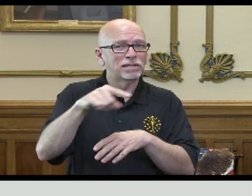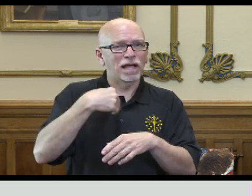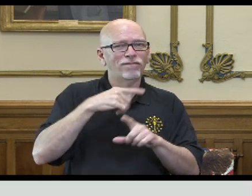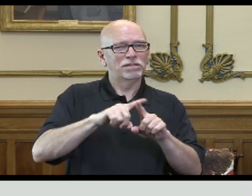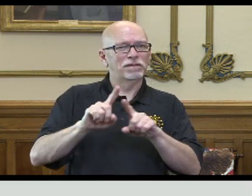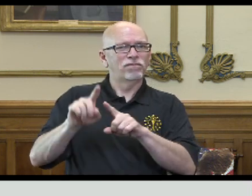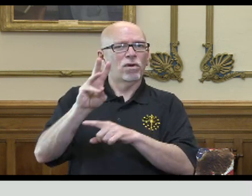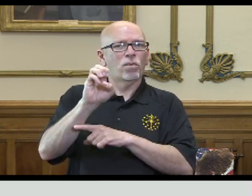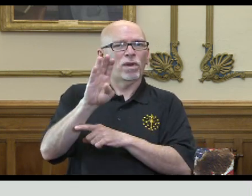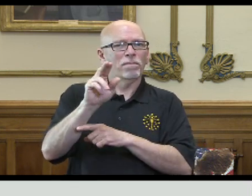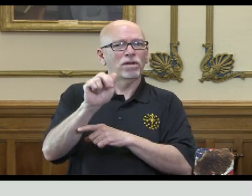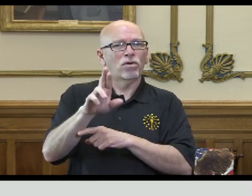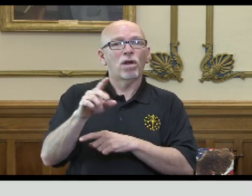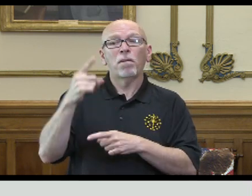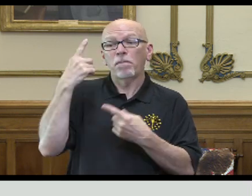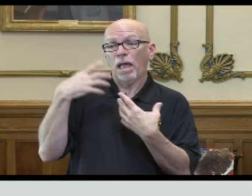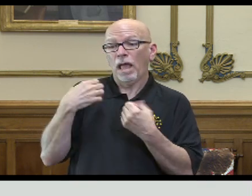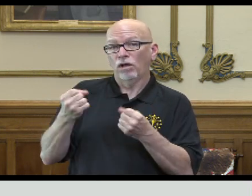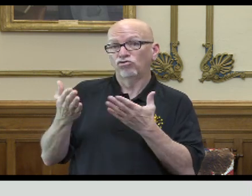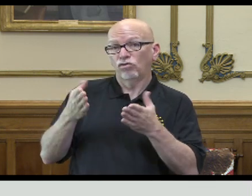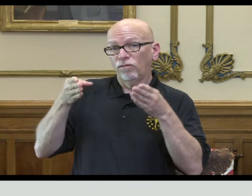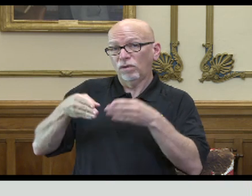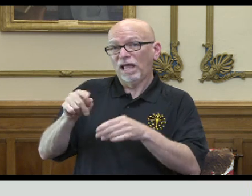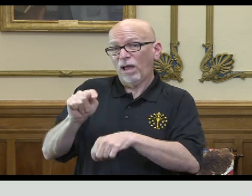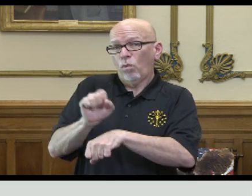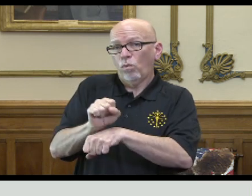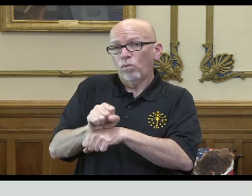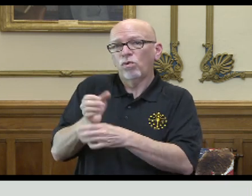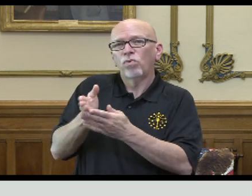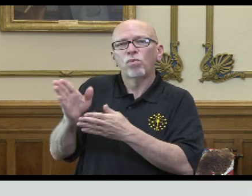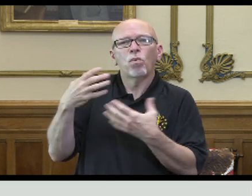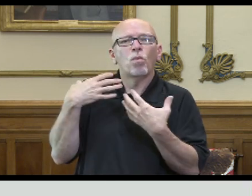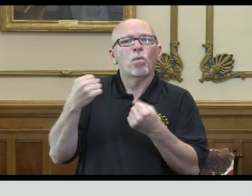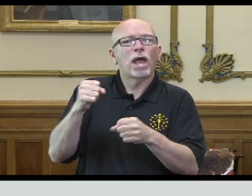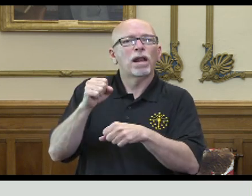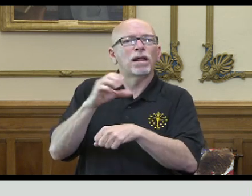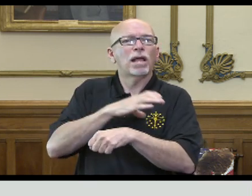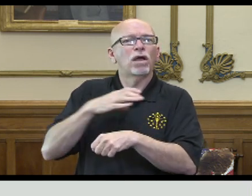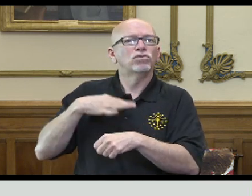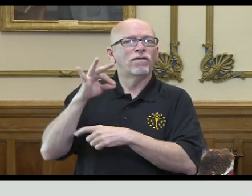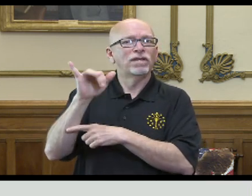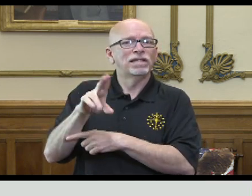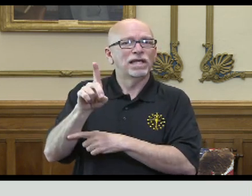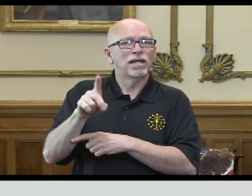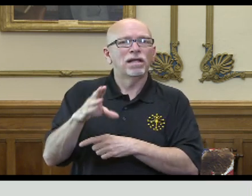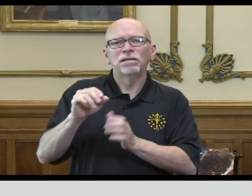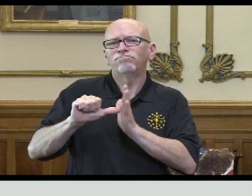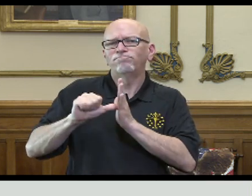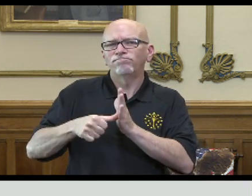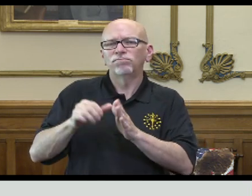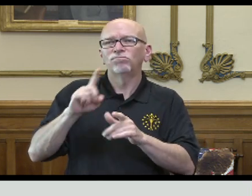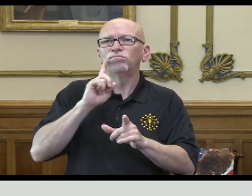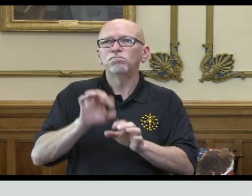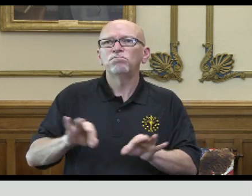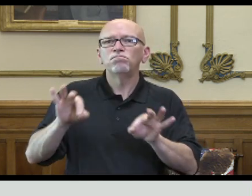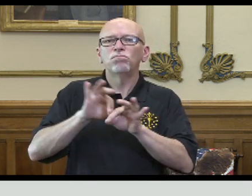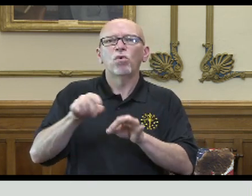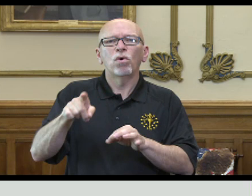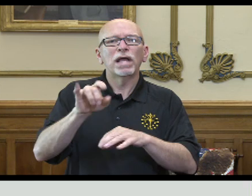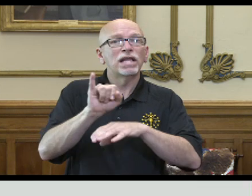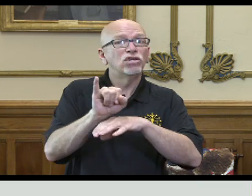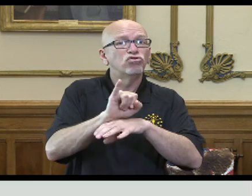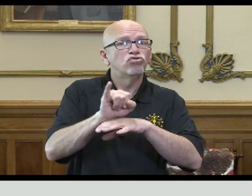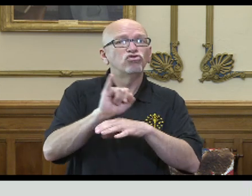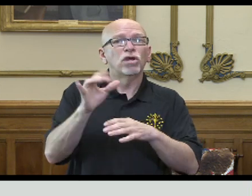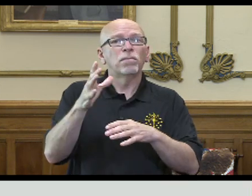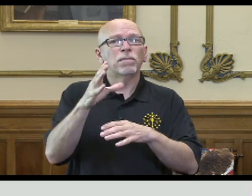A focus on mental health services in the workplace through the Wellness Council of Indiana, and an emphasis on the importance of internships